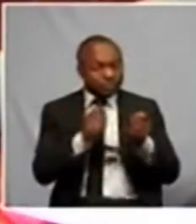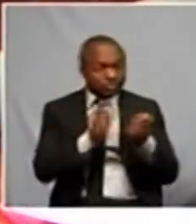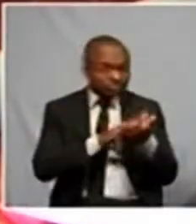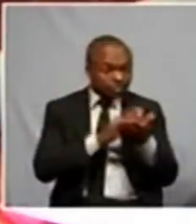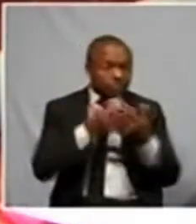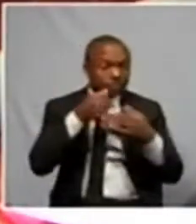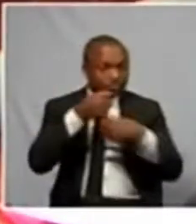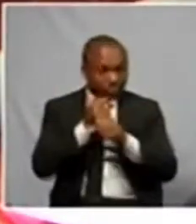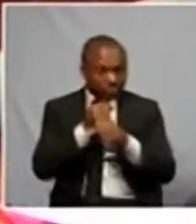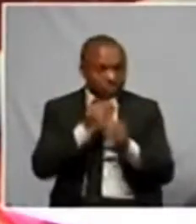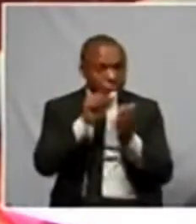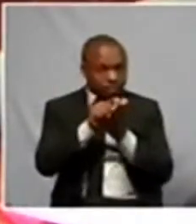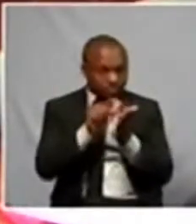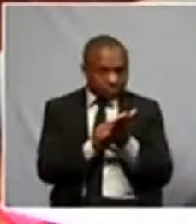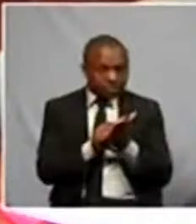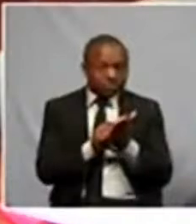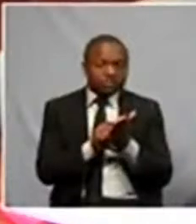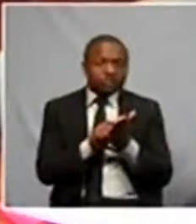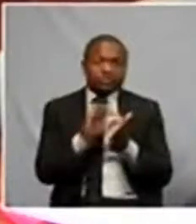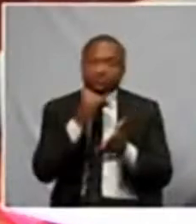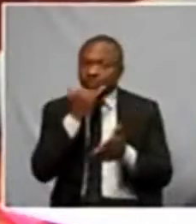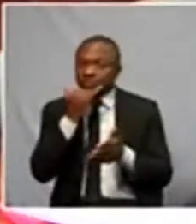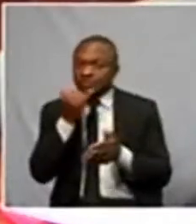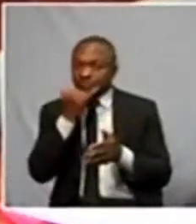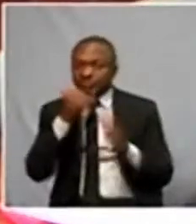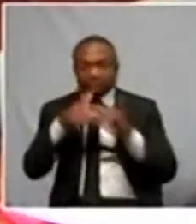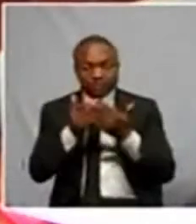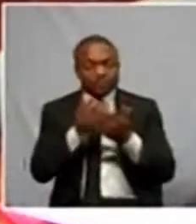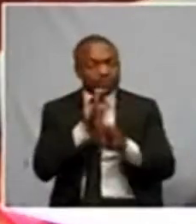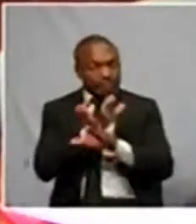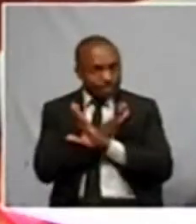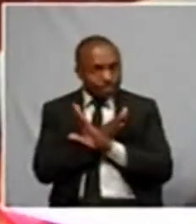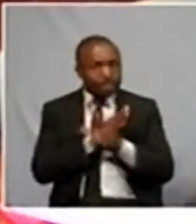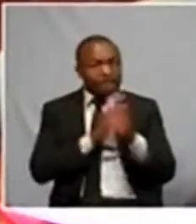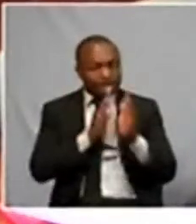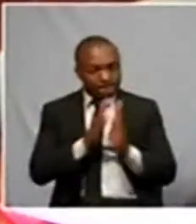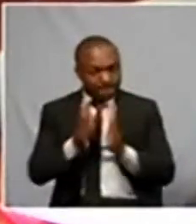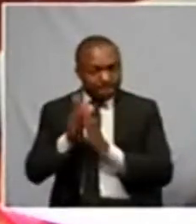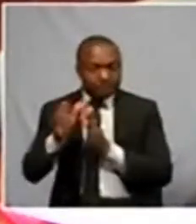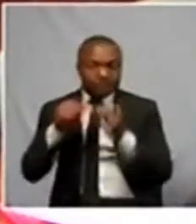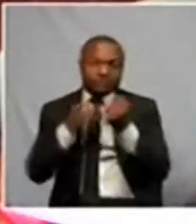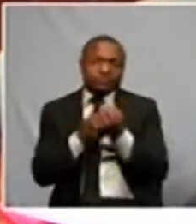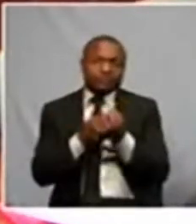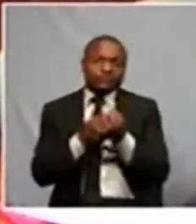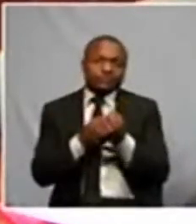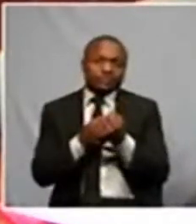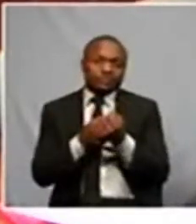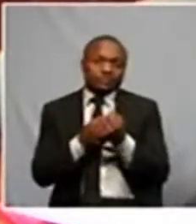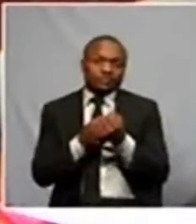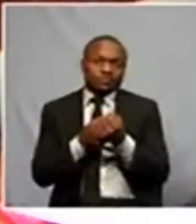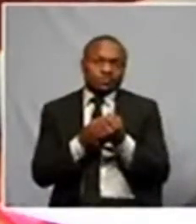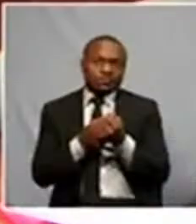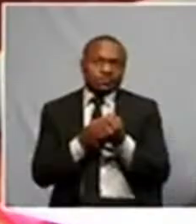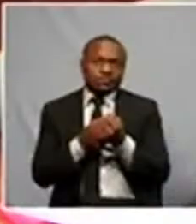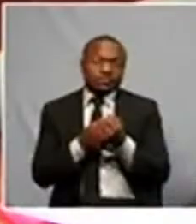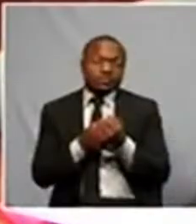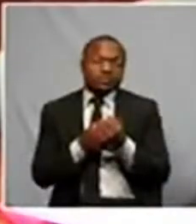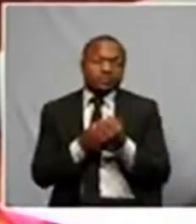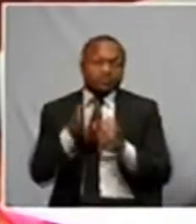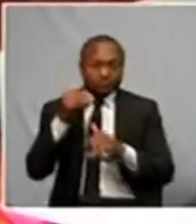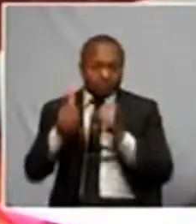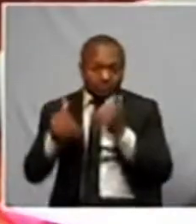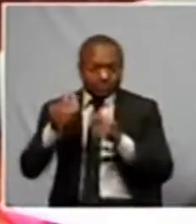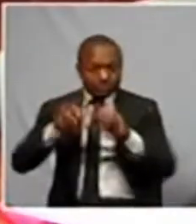create legal uncertainties on how Zambia designs support measures for its inland fisheries. In